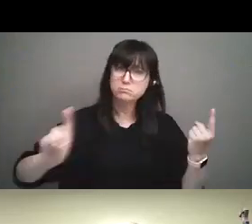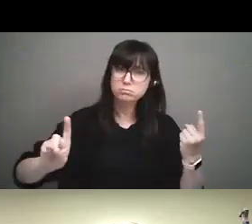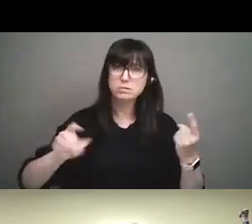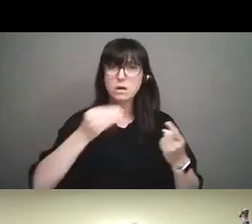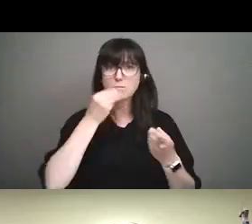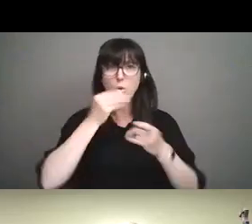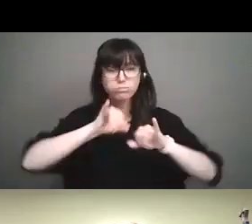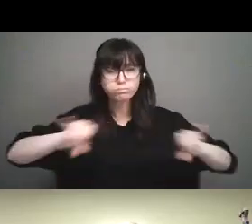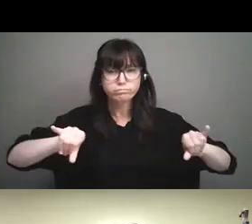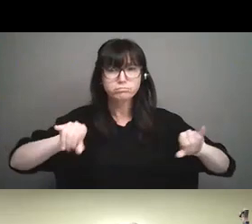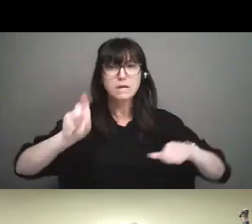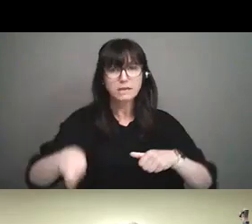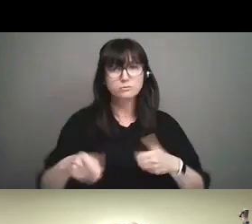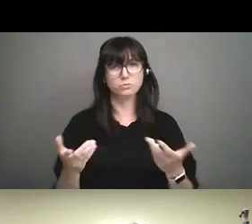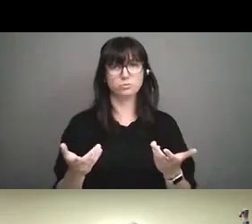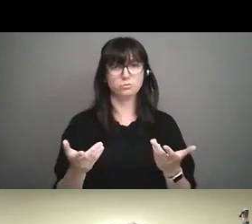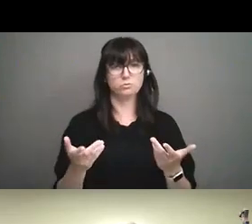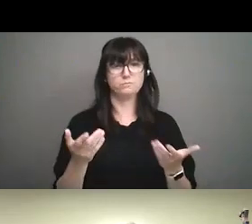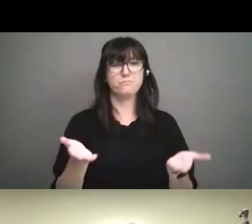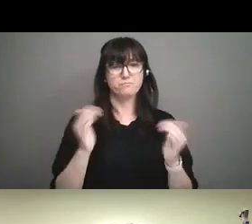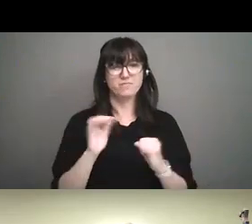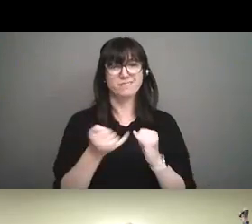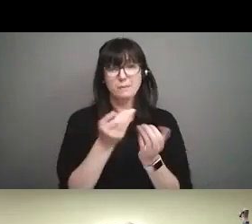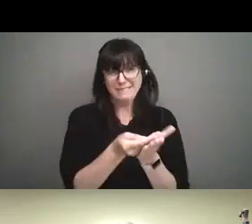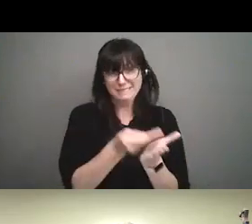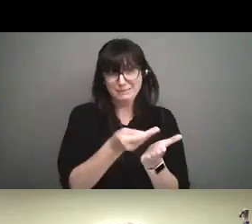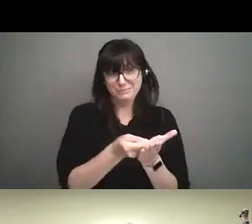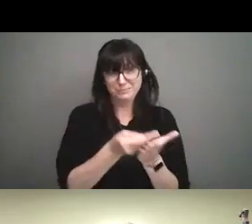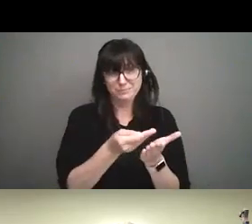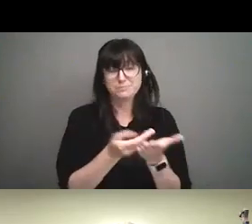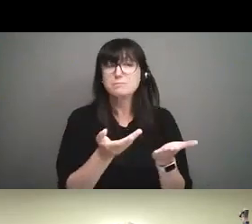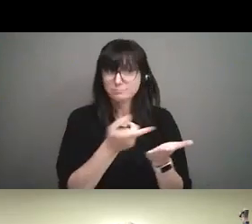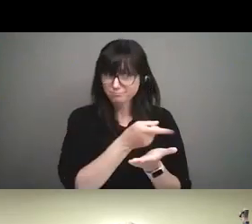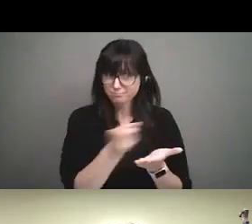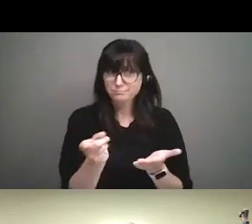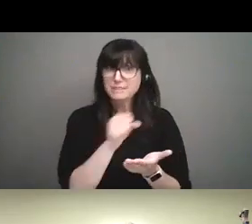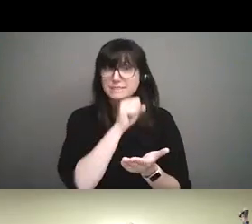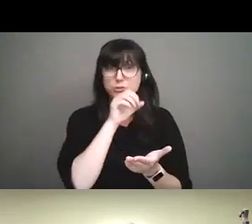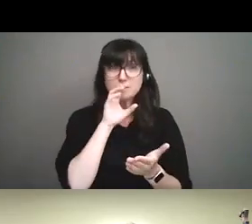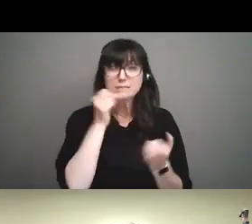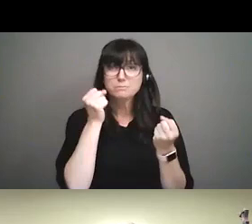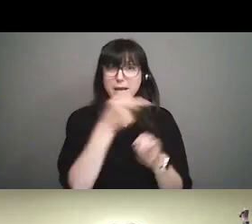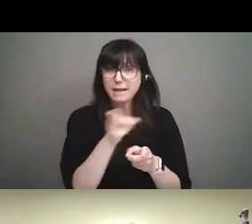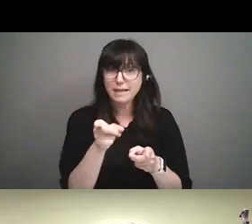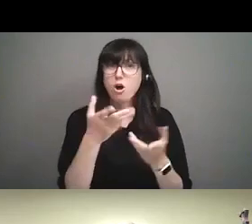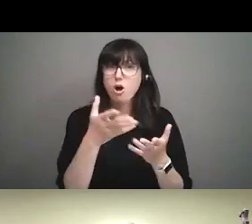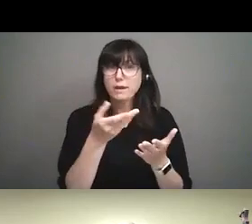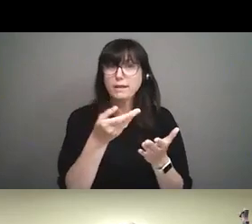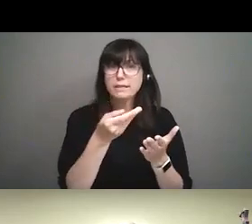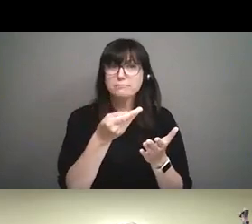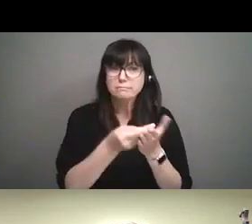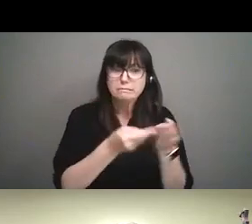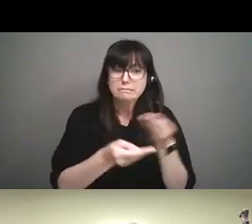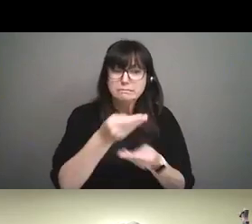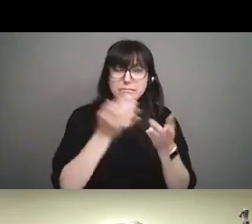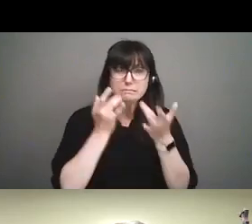quarantine rules. And then finally, finances. We know that many older adults themselves have financial challenges.